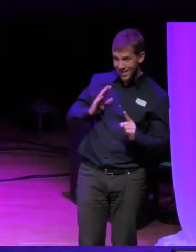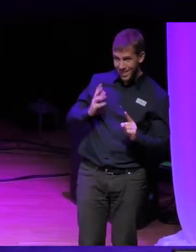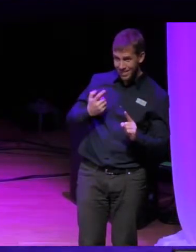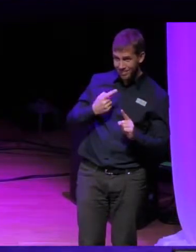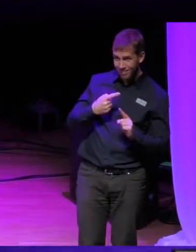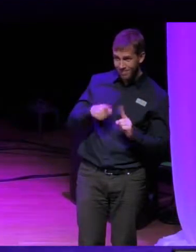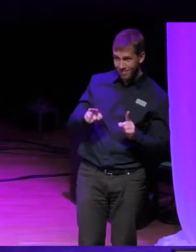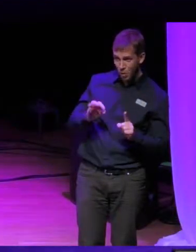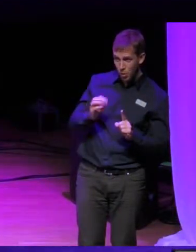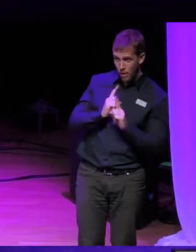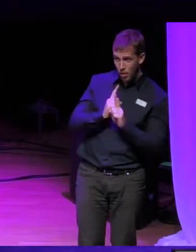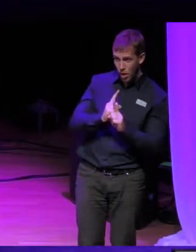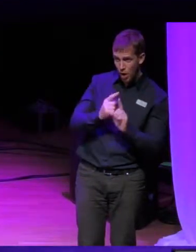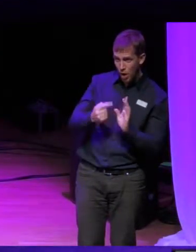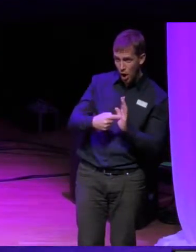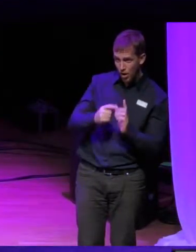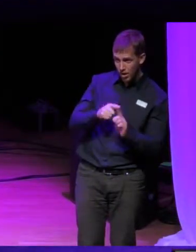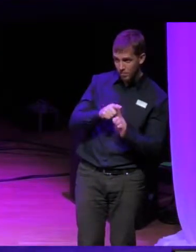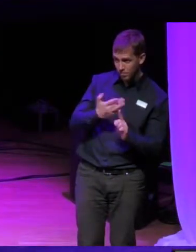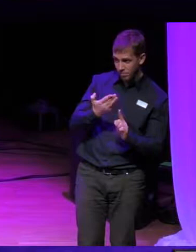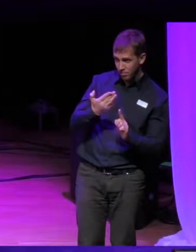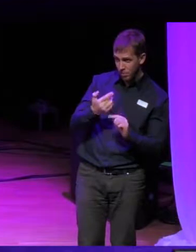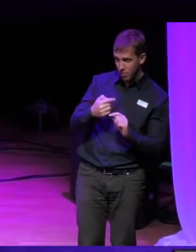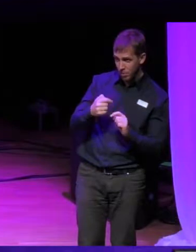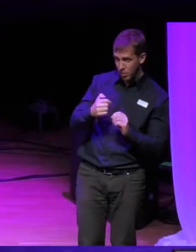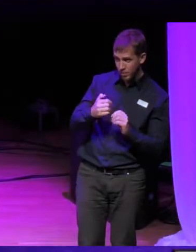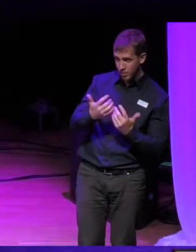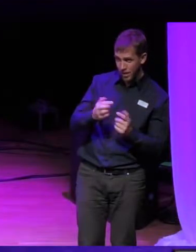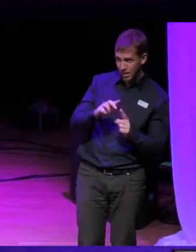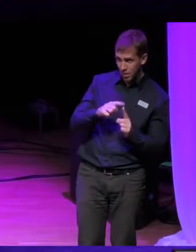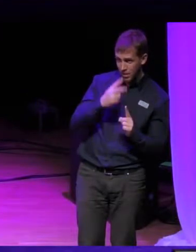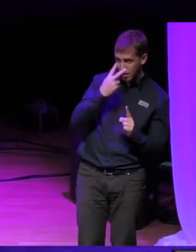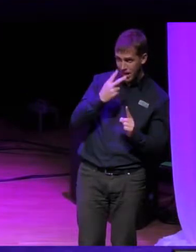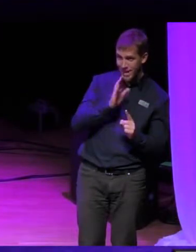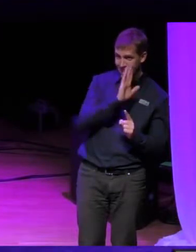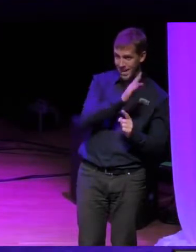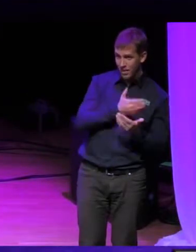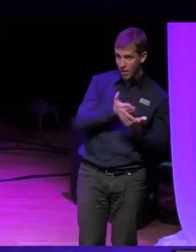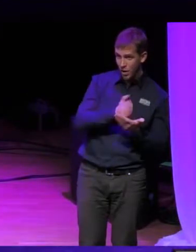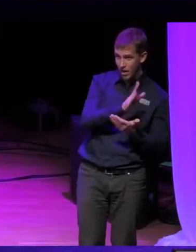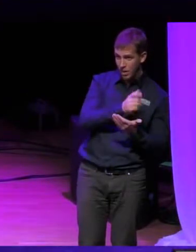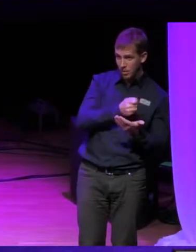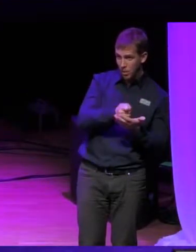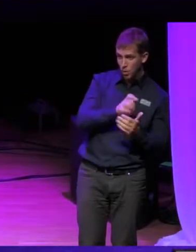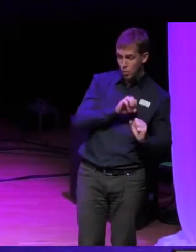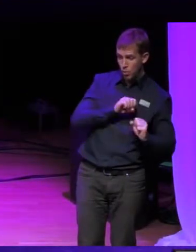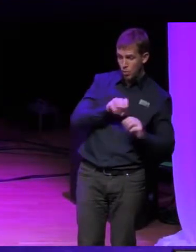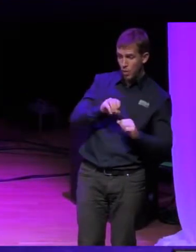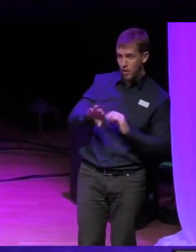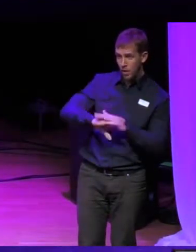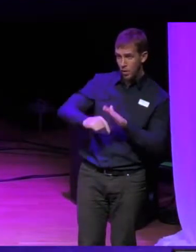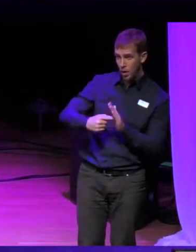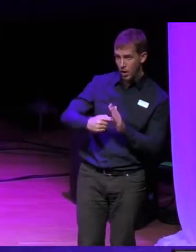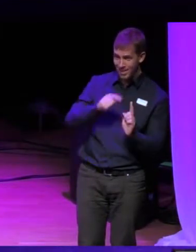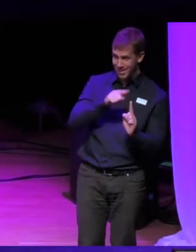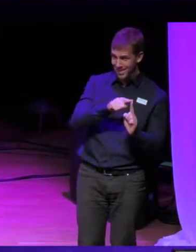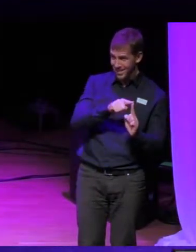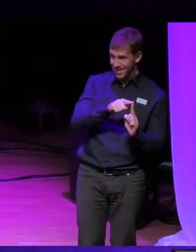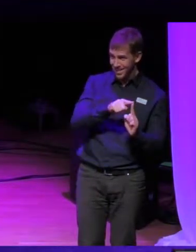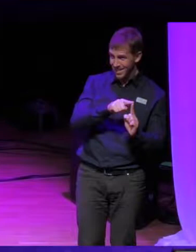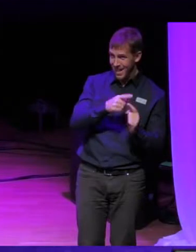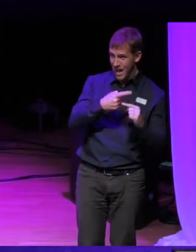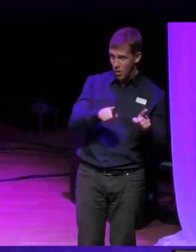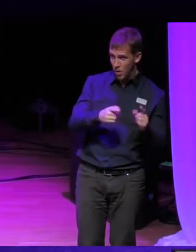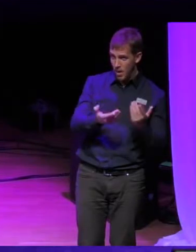law, in the sense, in actually looking at what consequences their suggestions and the measures have on the Constitution, and if it's in line